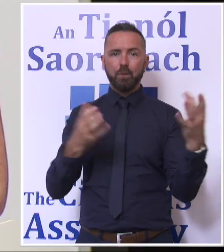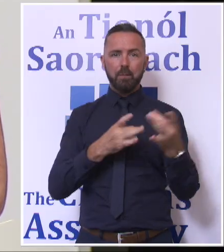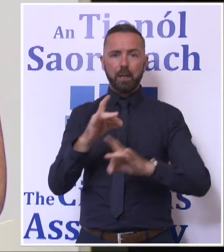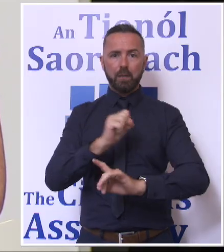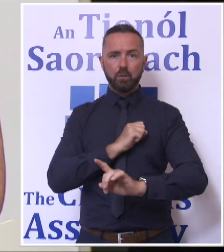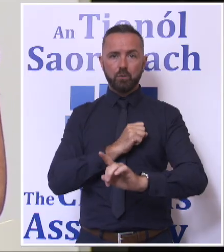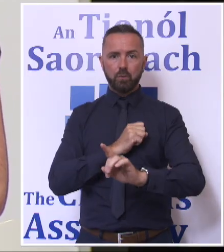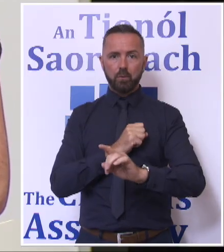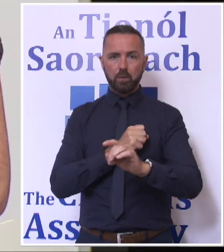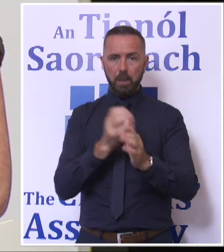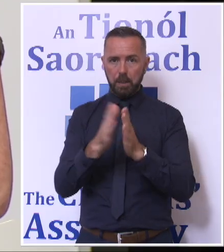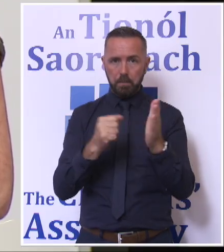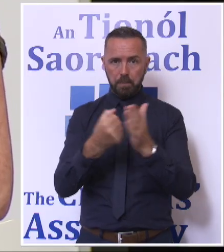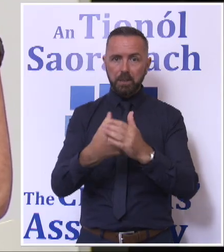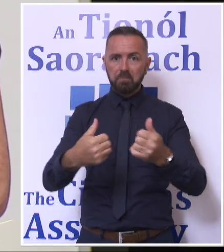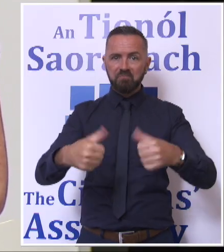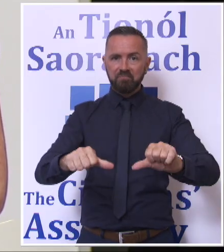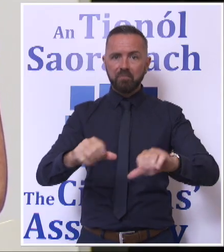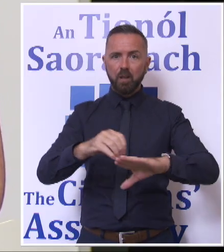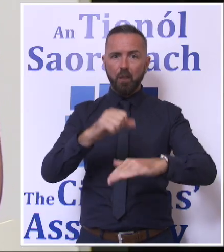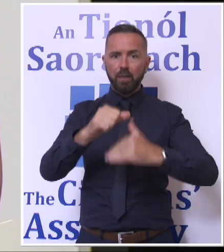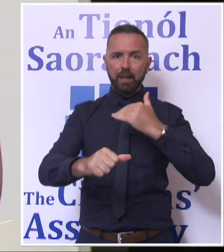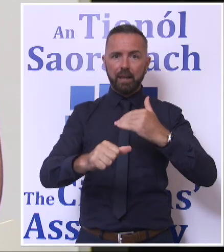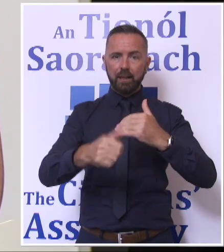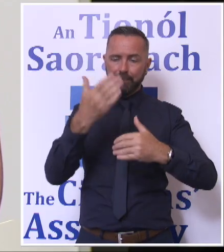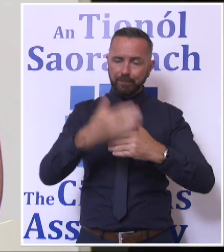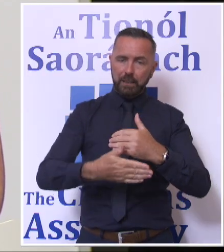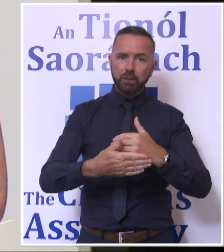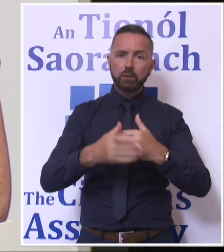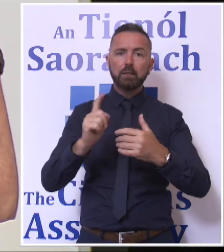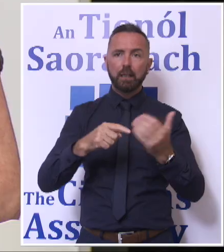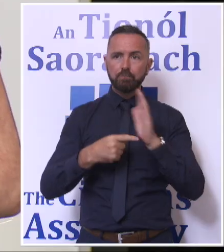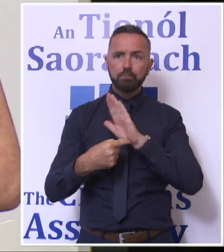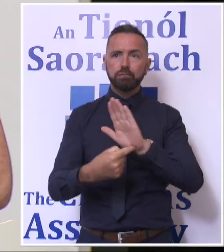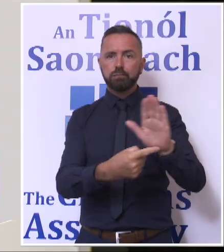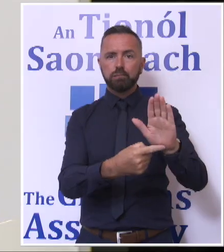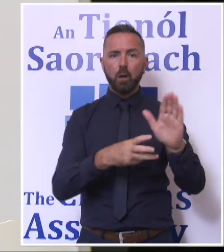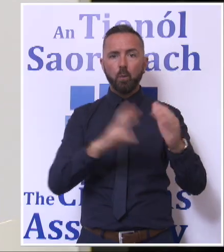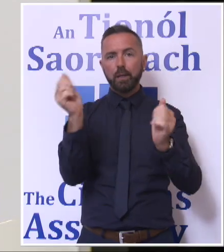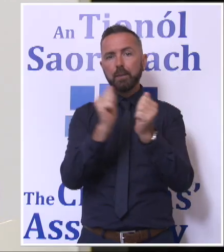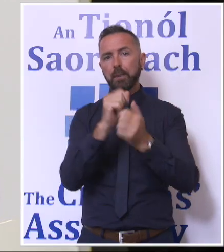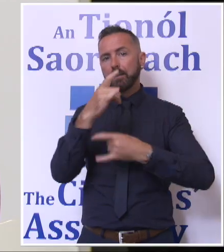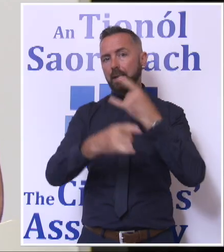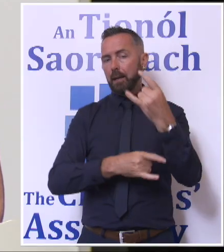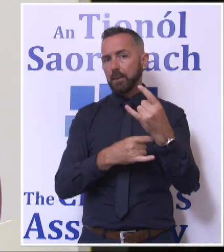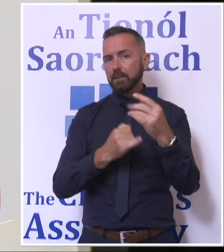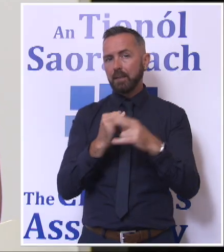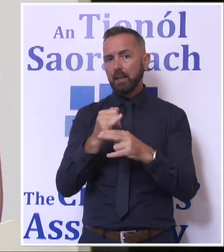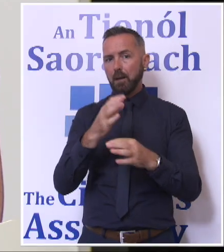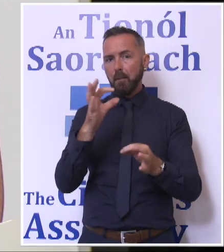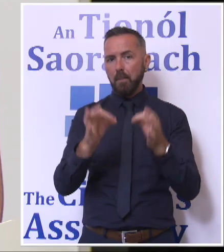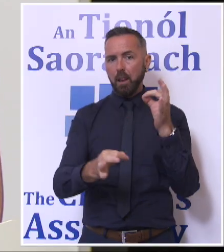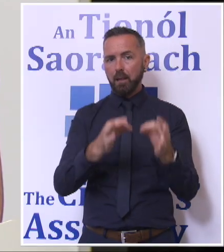through the order of business and that business is concluded, goes to schedule. As these meetings take place in a